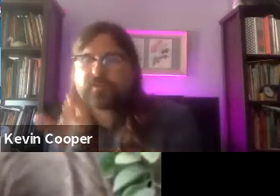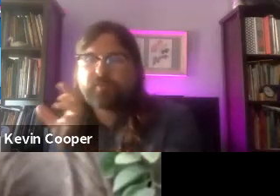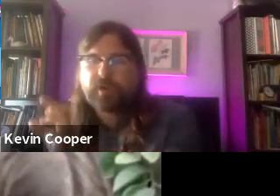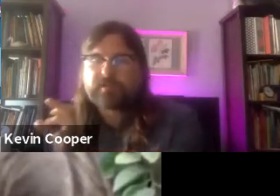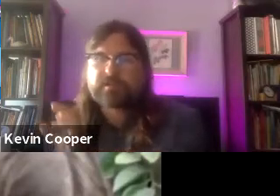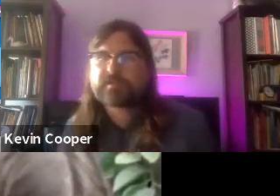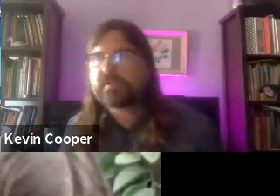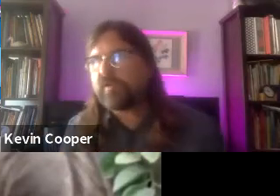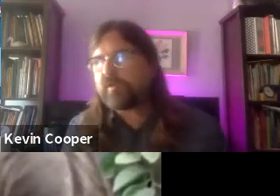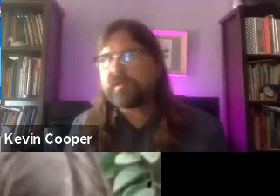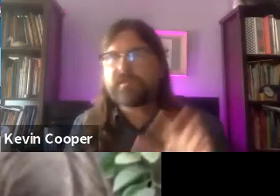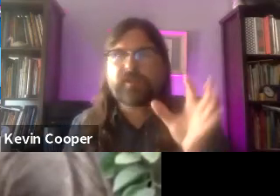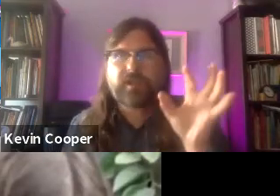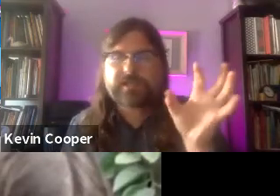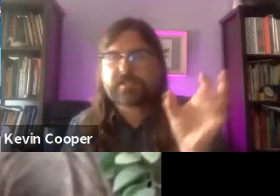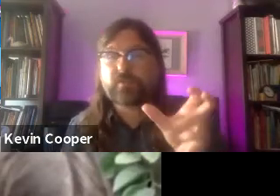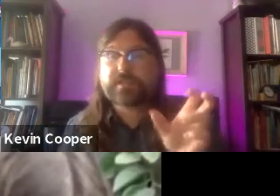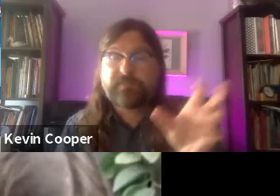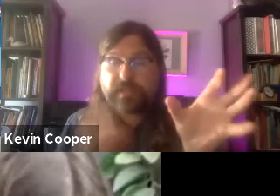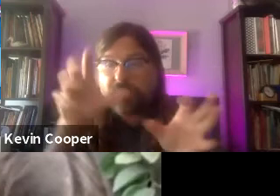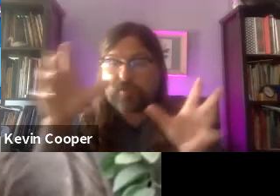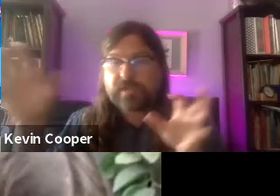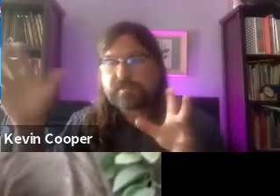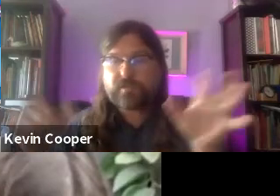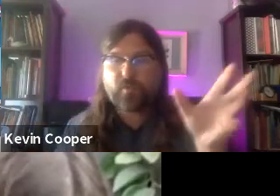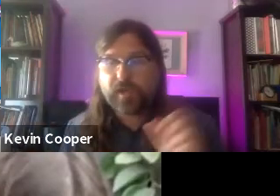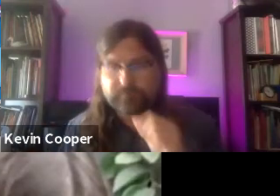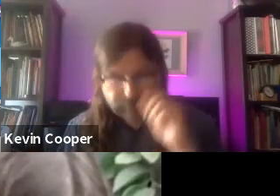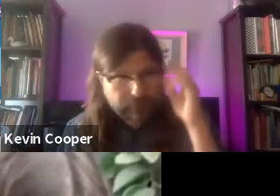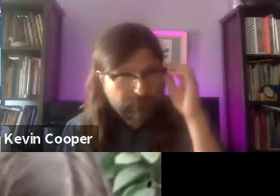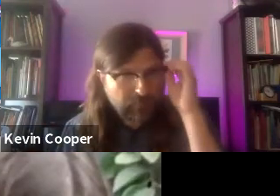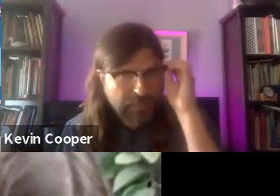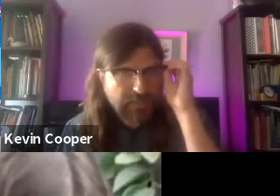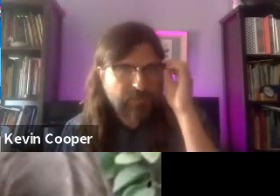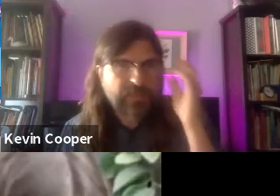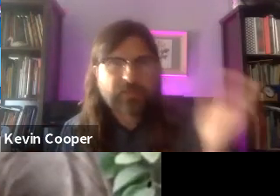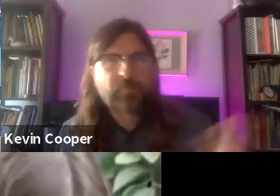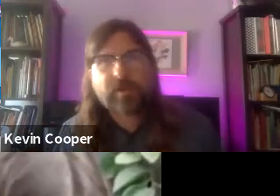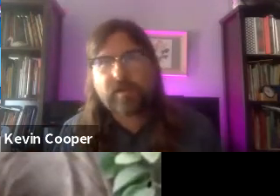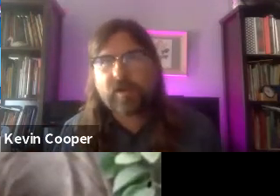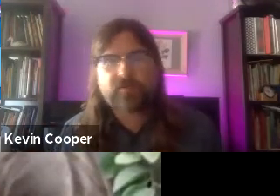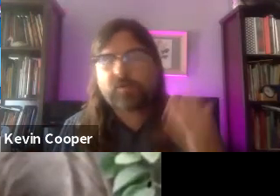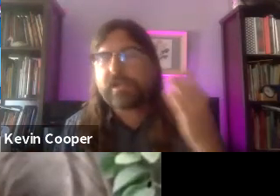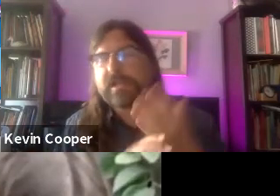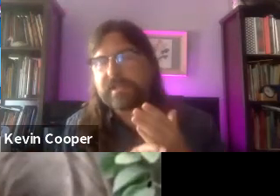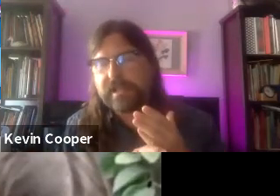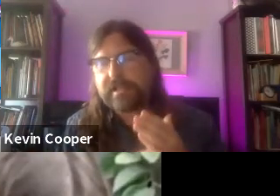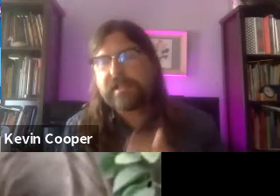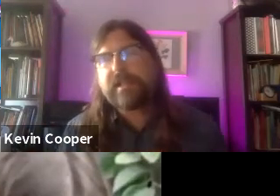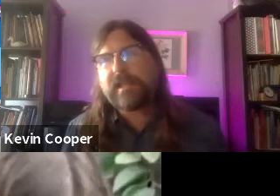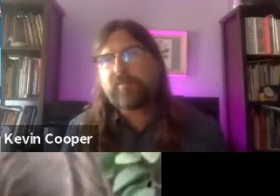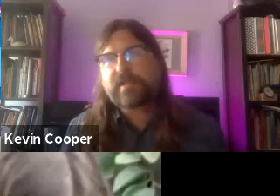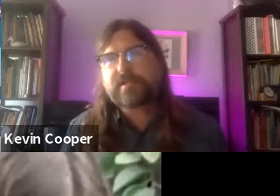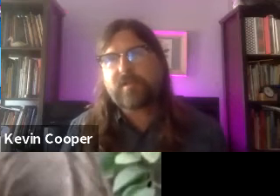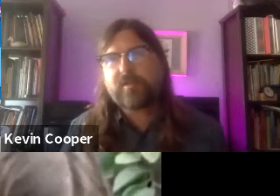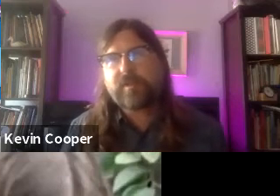of those parts. So the different classes were divvied out, who needs to do what. And then you could hear your part totally isolated